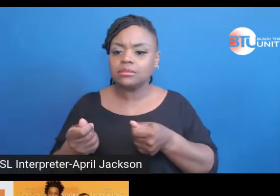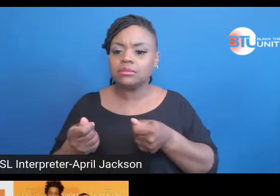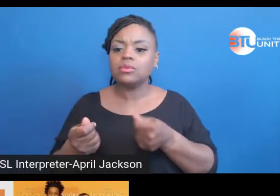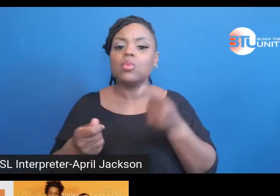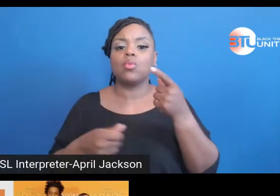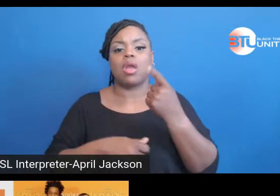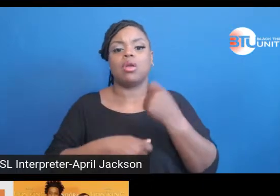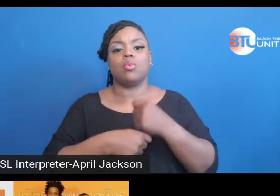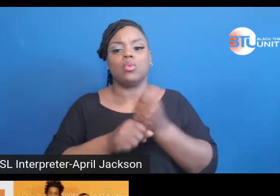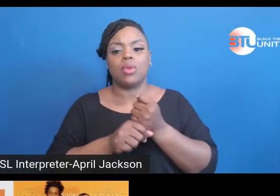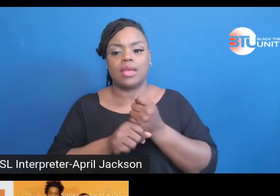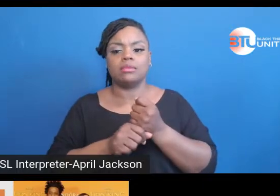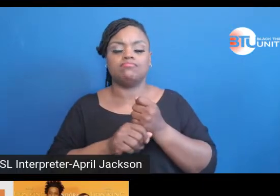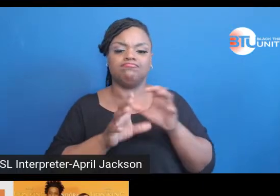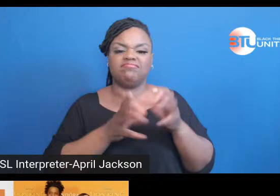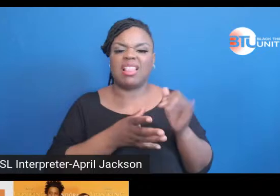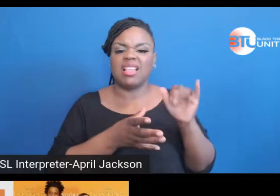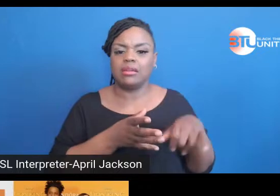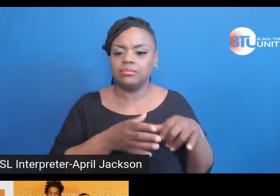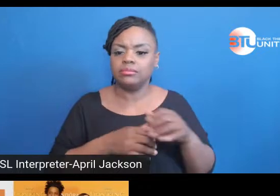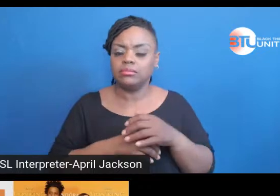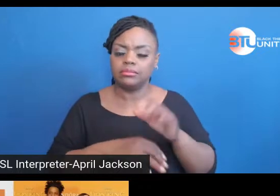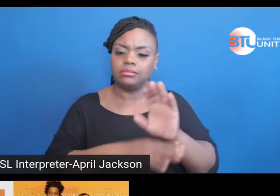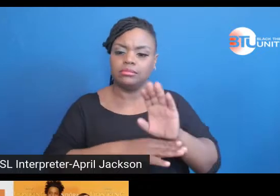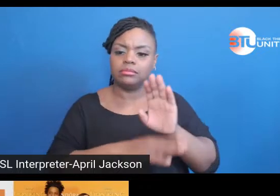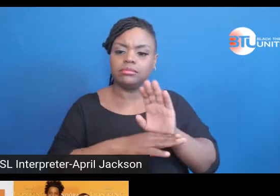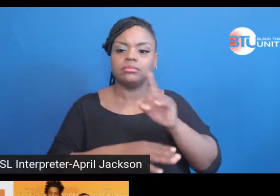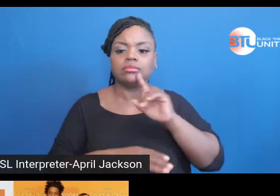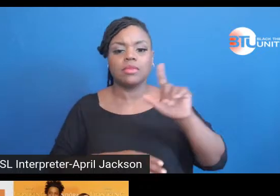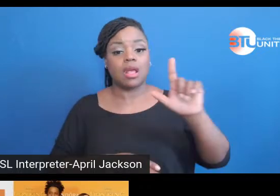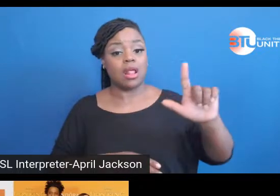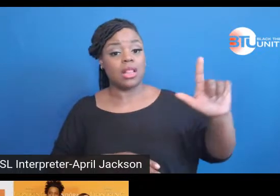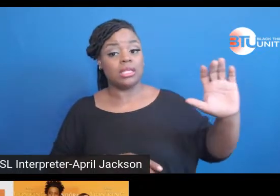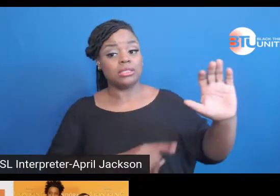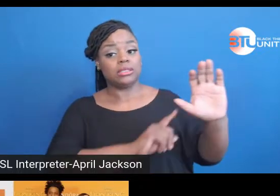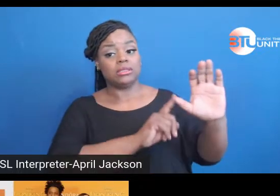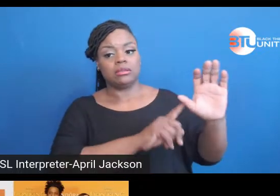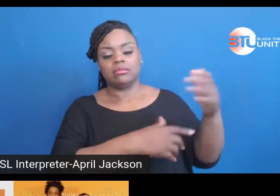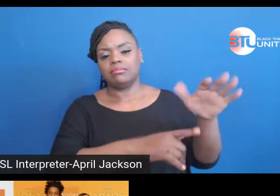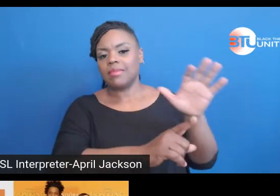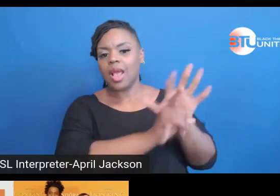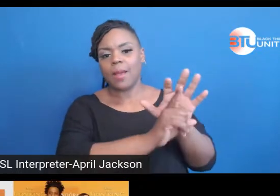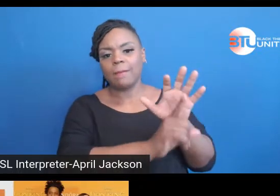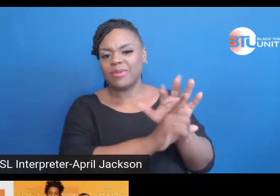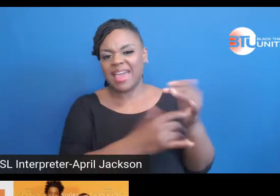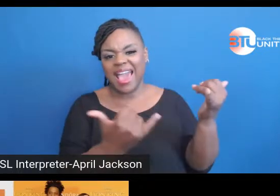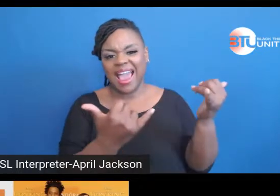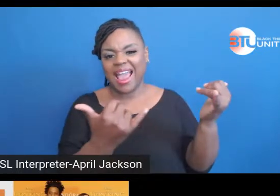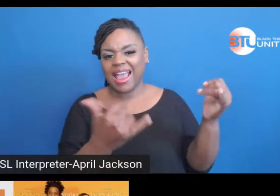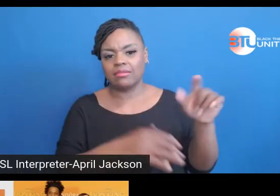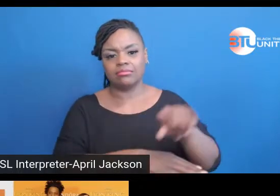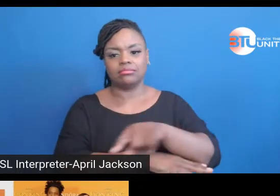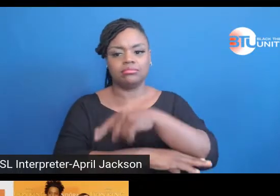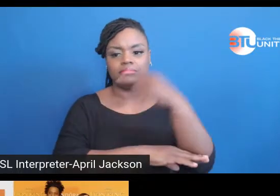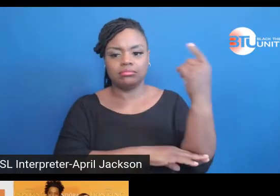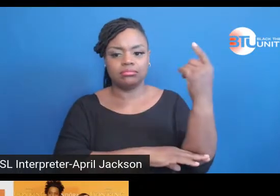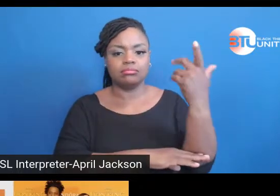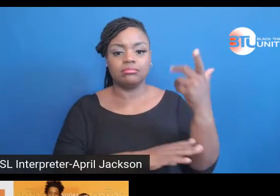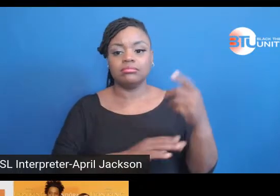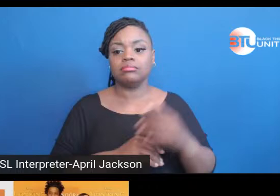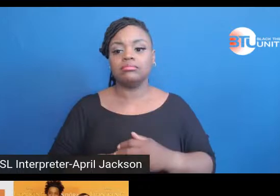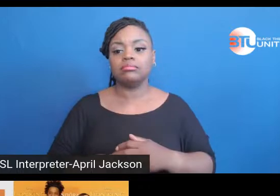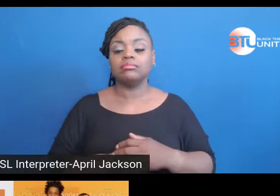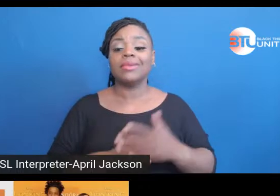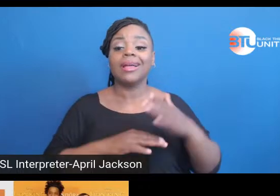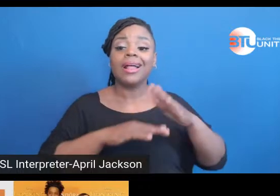that's become a very popular form of entity. The one little downside of it is that at least in New York State,